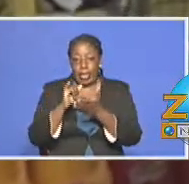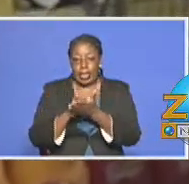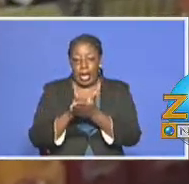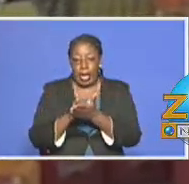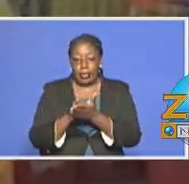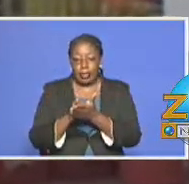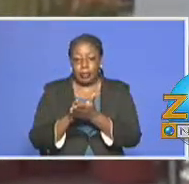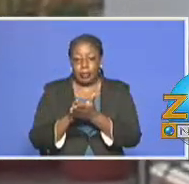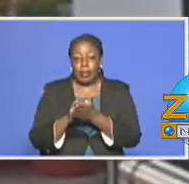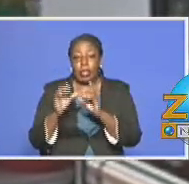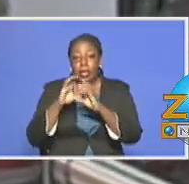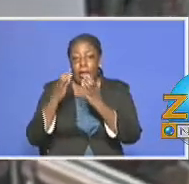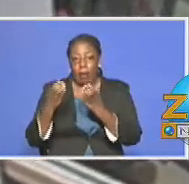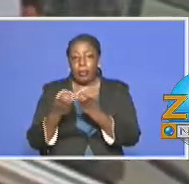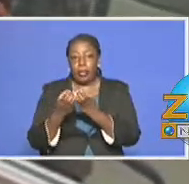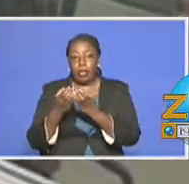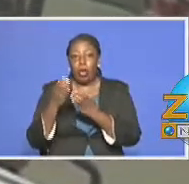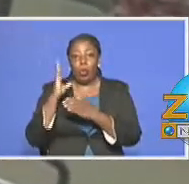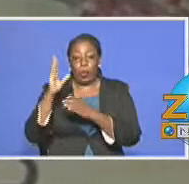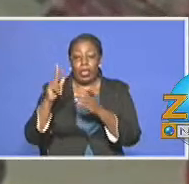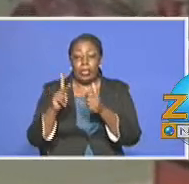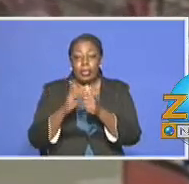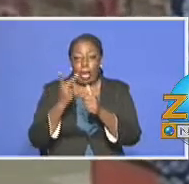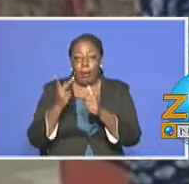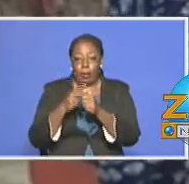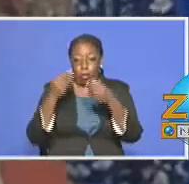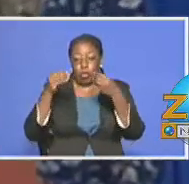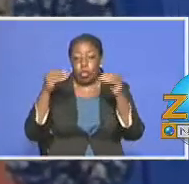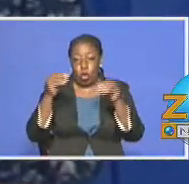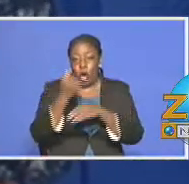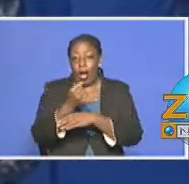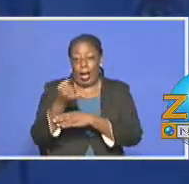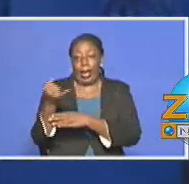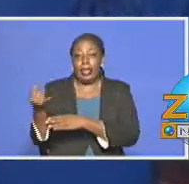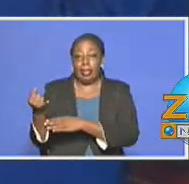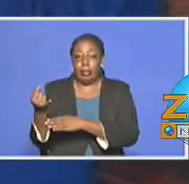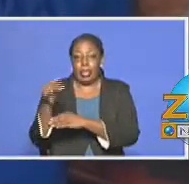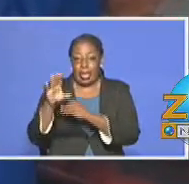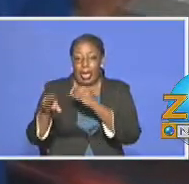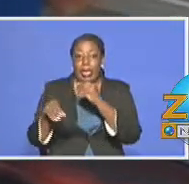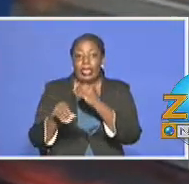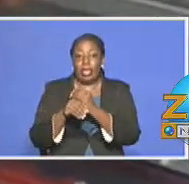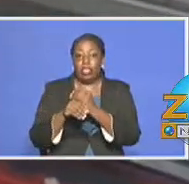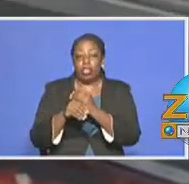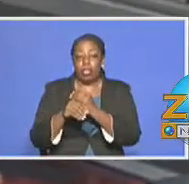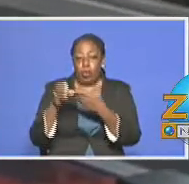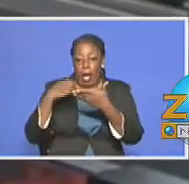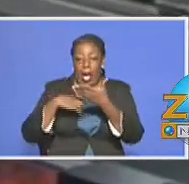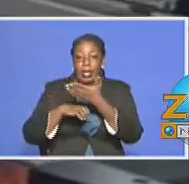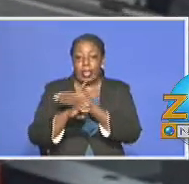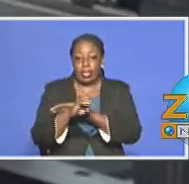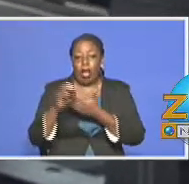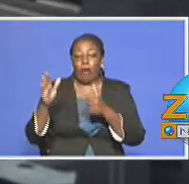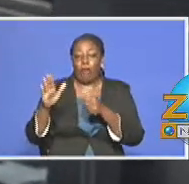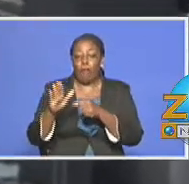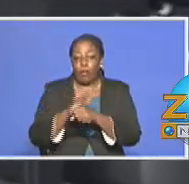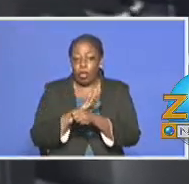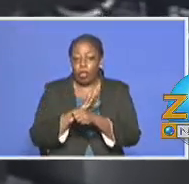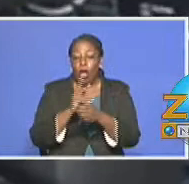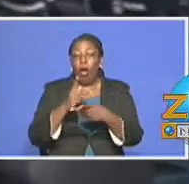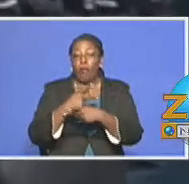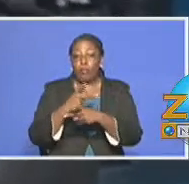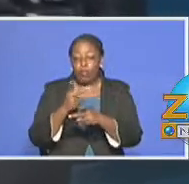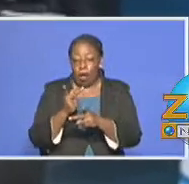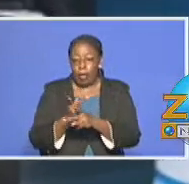release that the company intends to double the store's variety of items. In addition to accessing a full product assortment similar